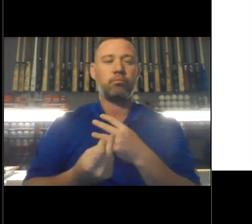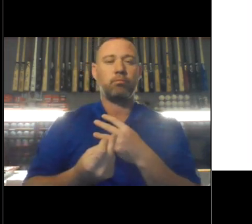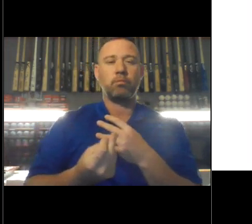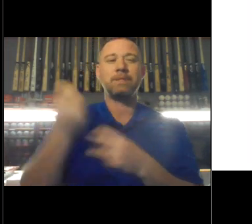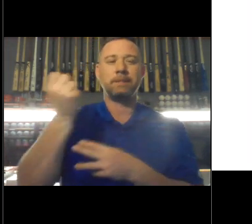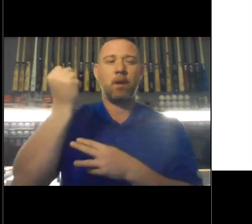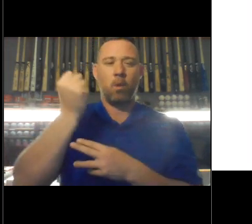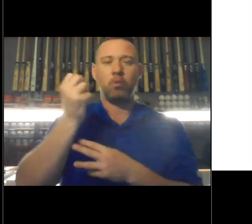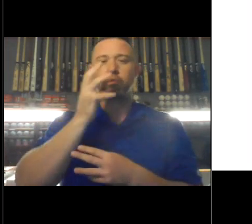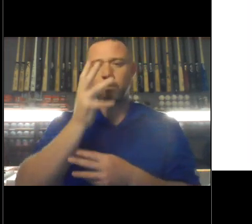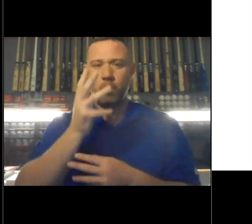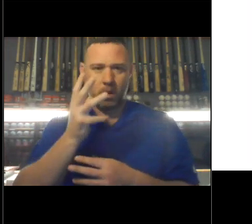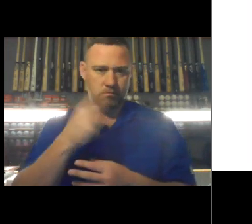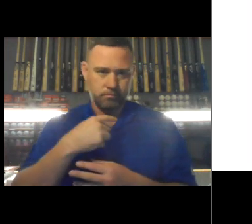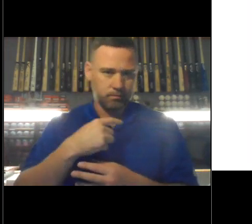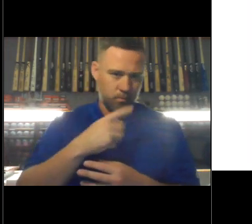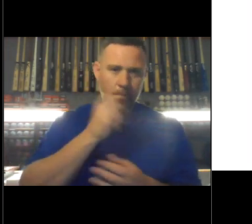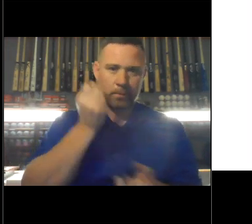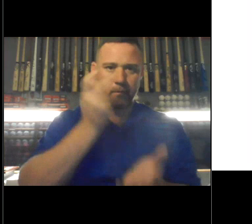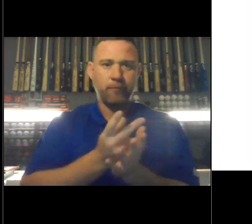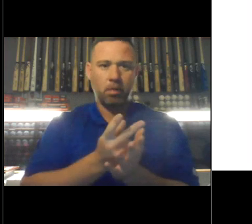stakeholders that would like us to approve upon.